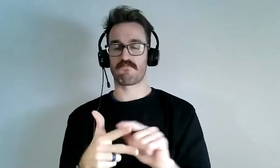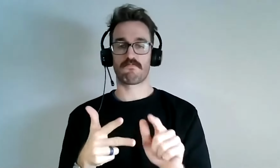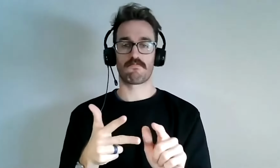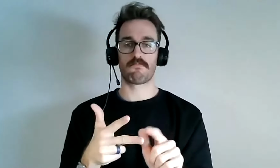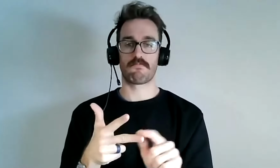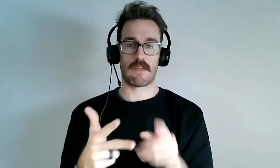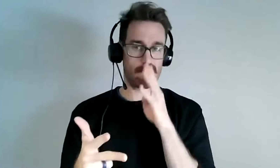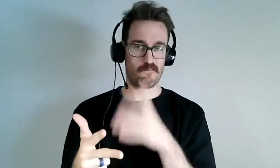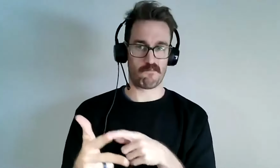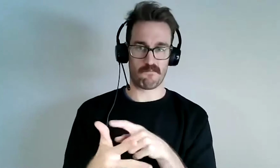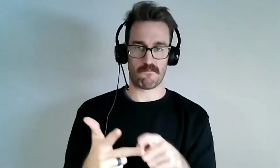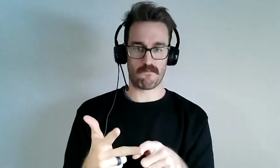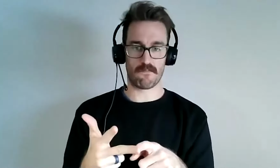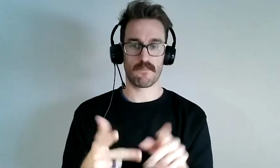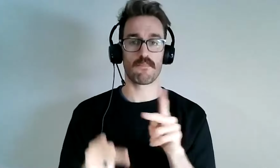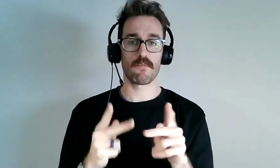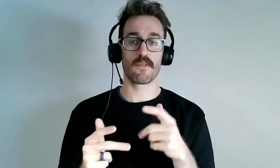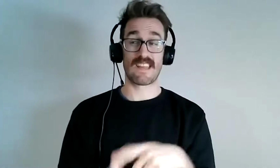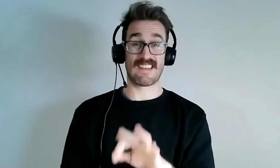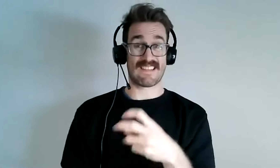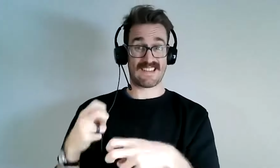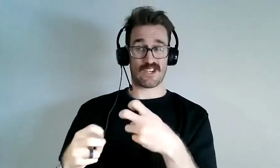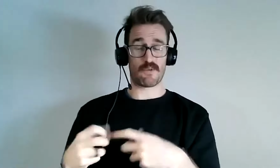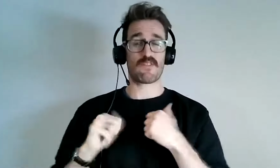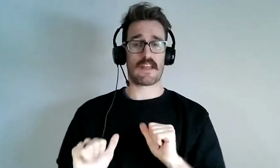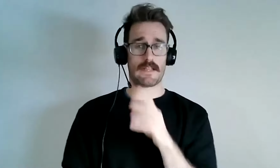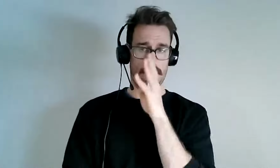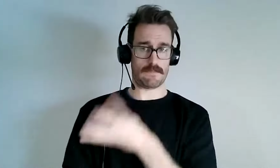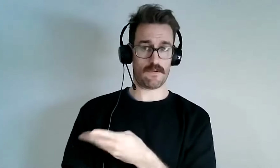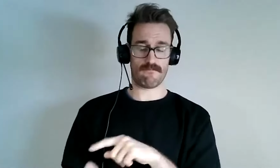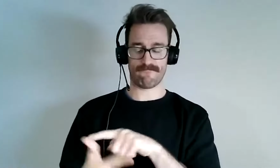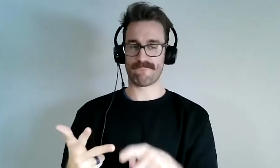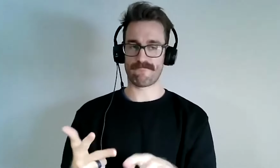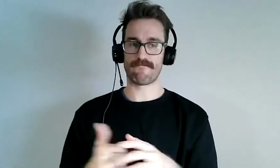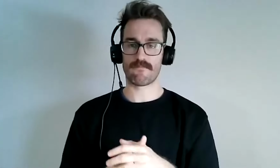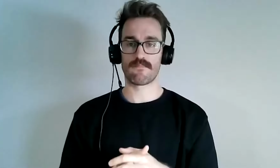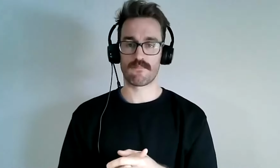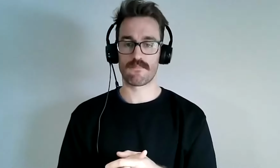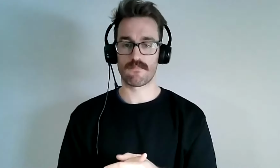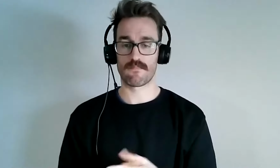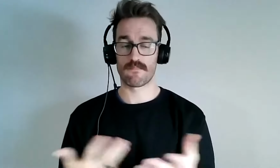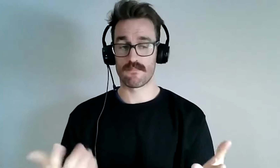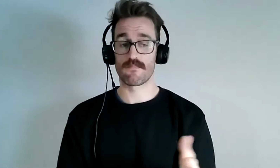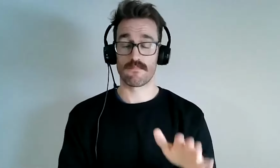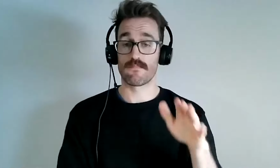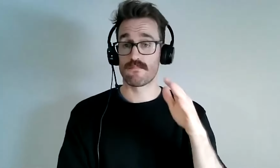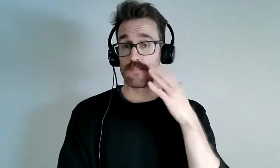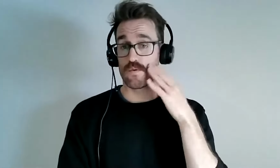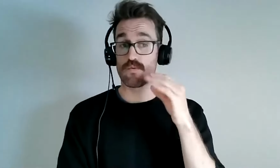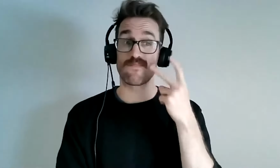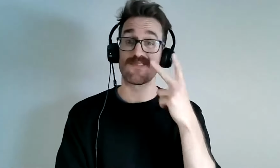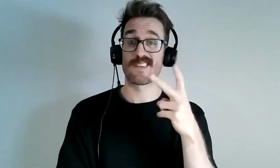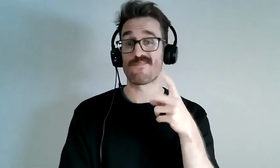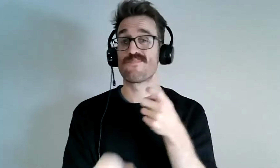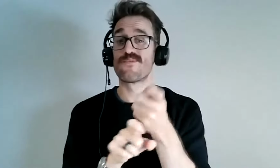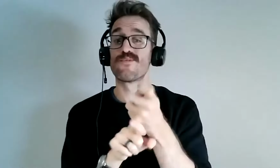to make things go away from our front. And yet, you know, when you see a joke related